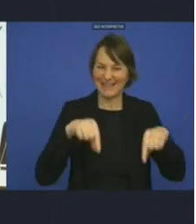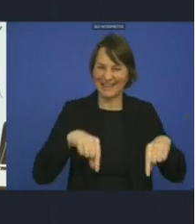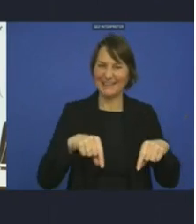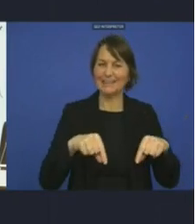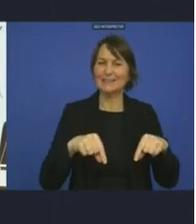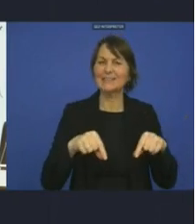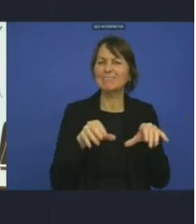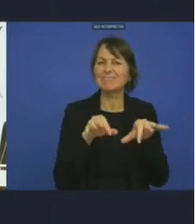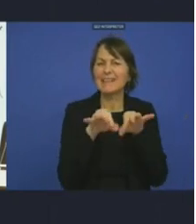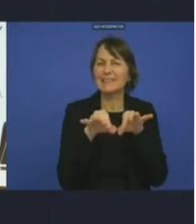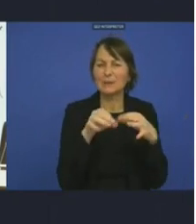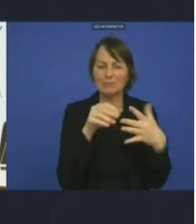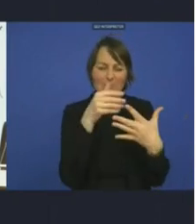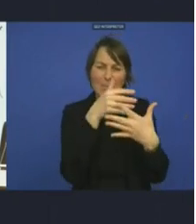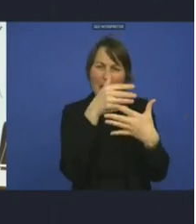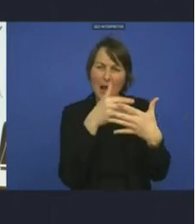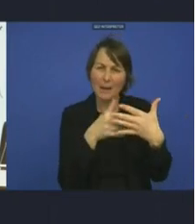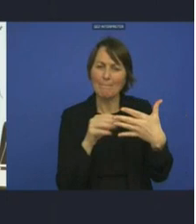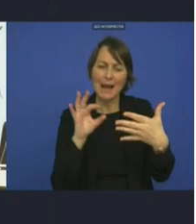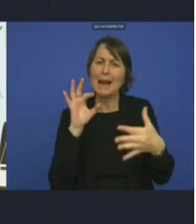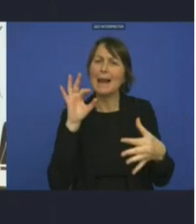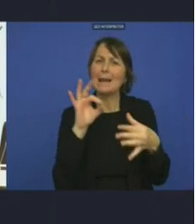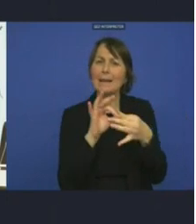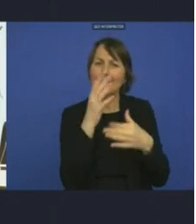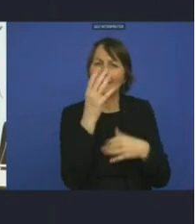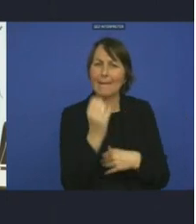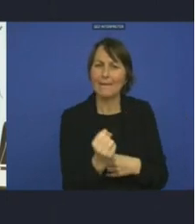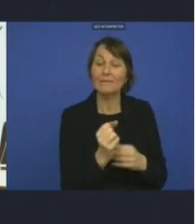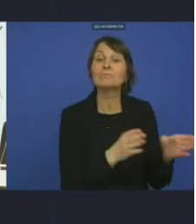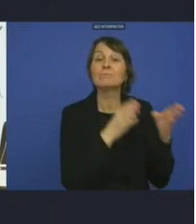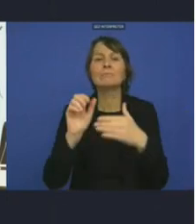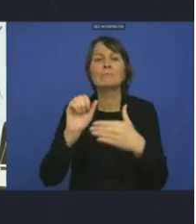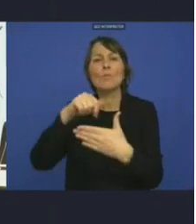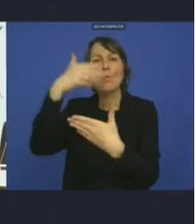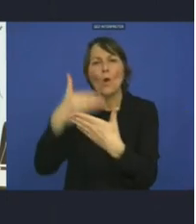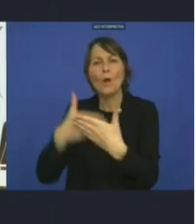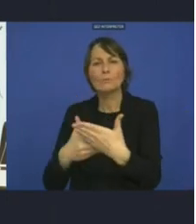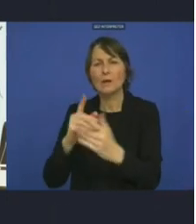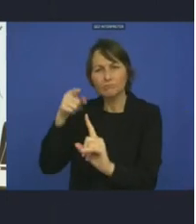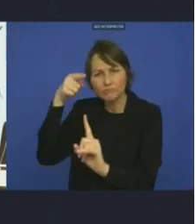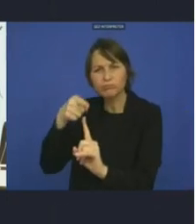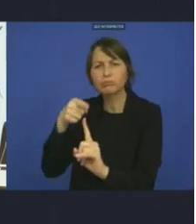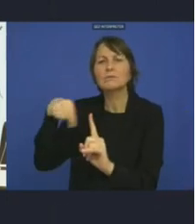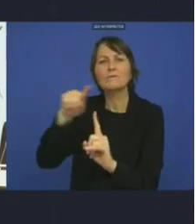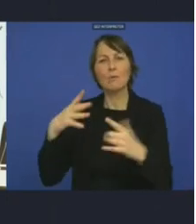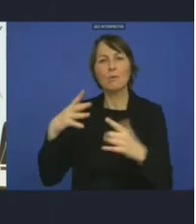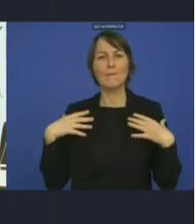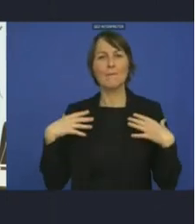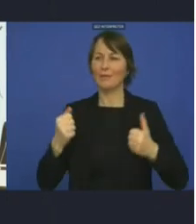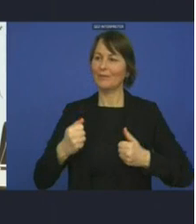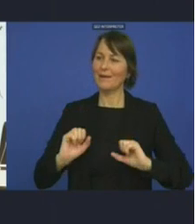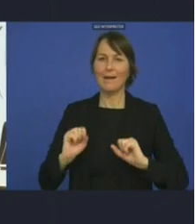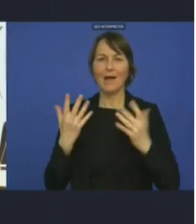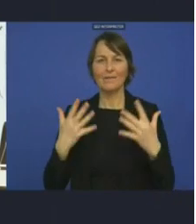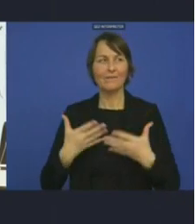and there is more information in the website Healthy Lifestyle for All that will allow you to see what is already being done,